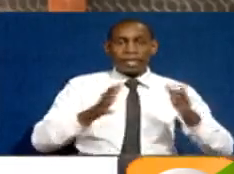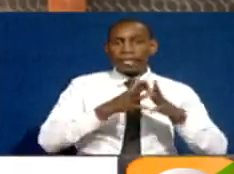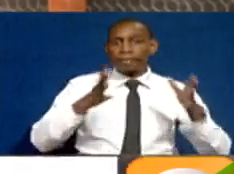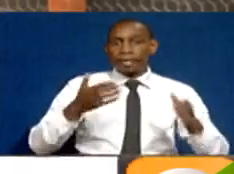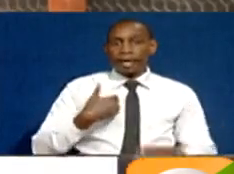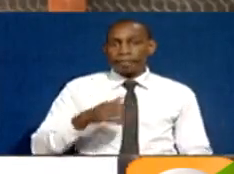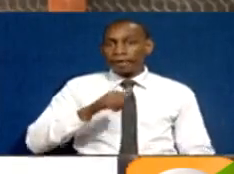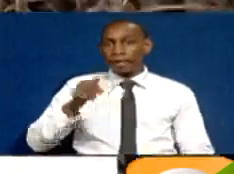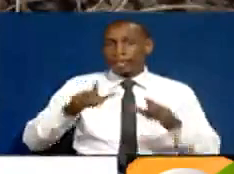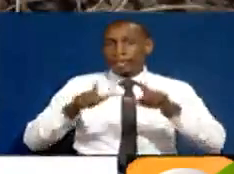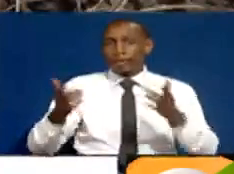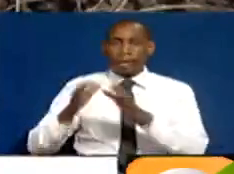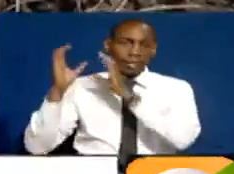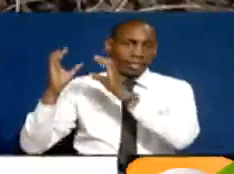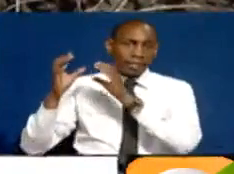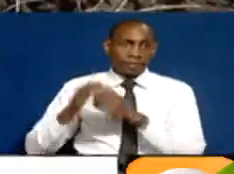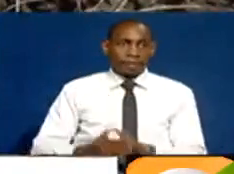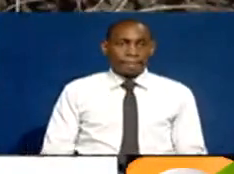have another farm in Kilifi.